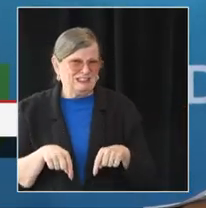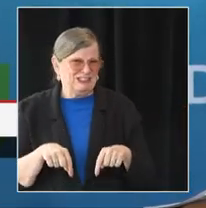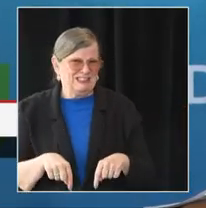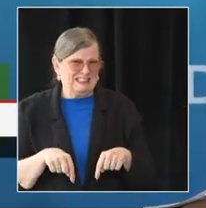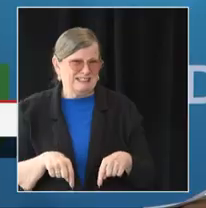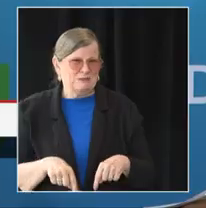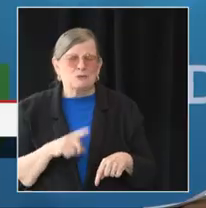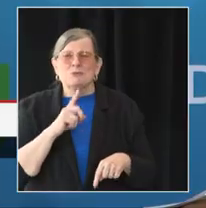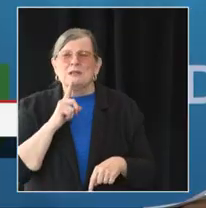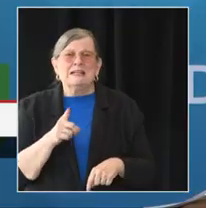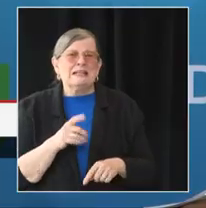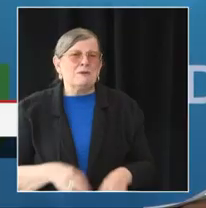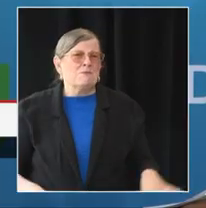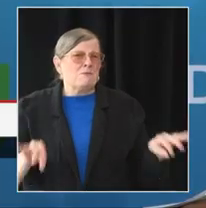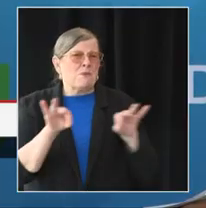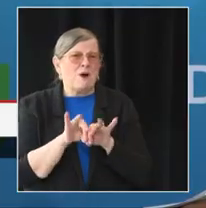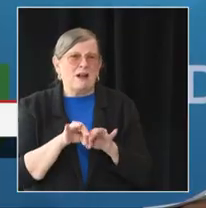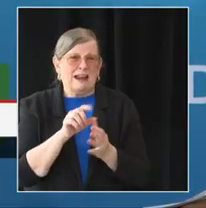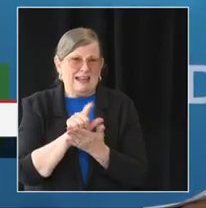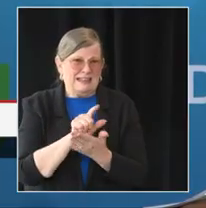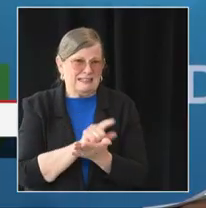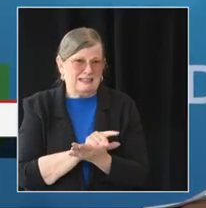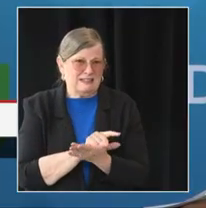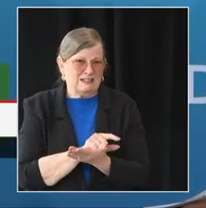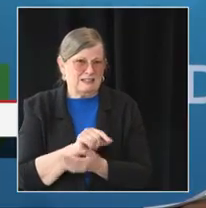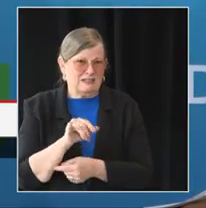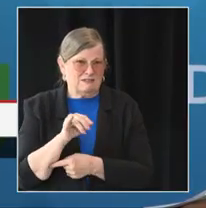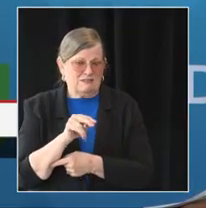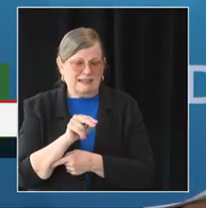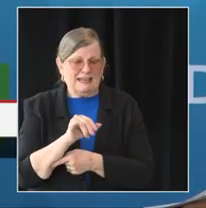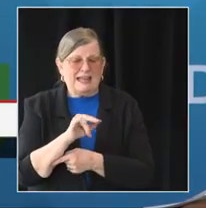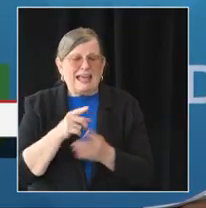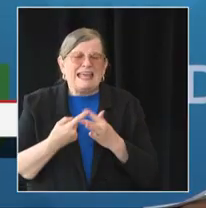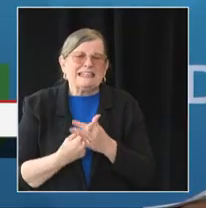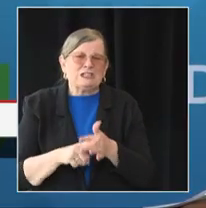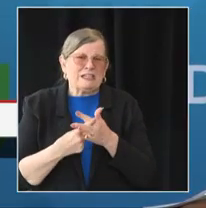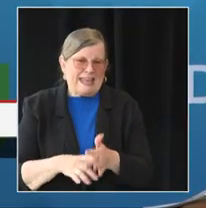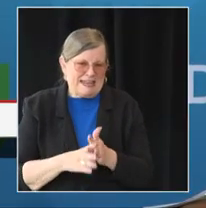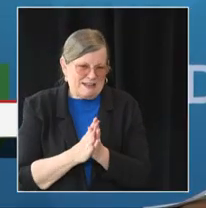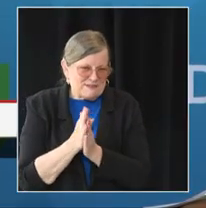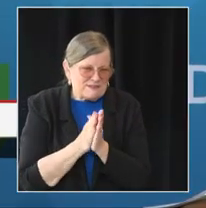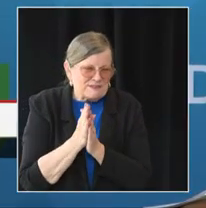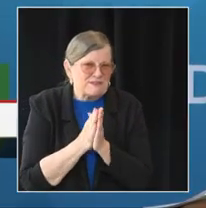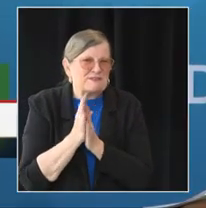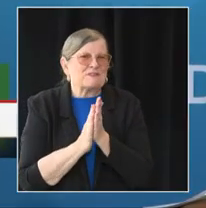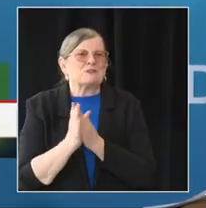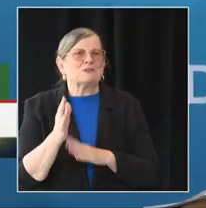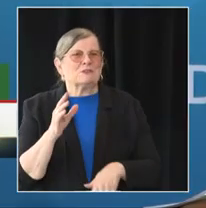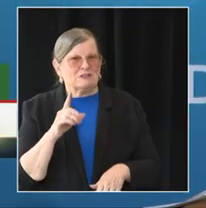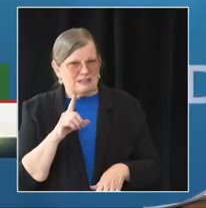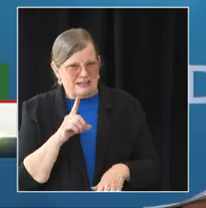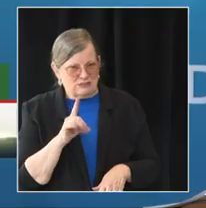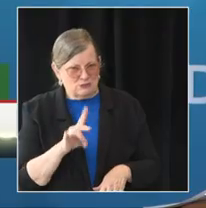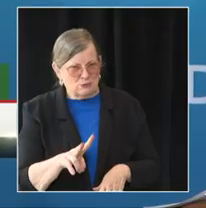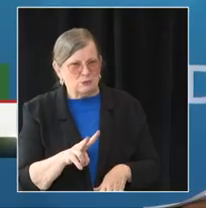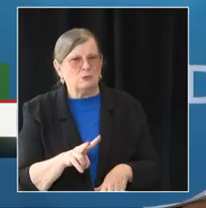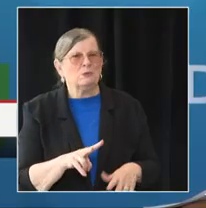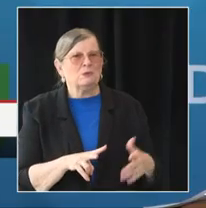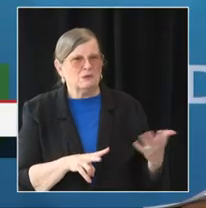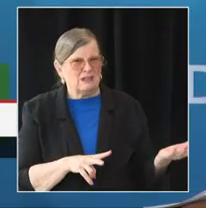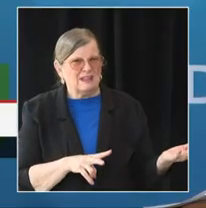not familiar with it, we'll share some information with you. But it has impacted